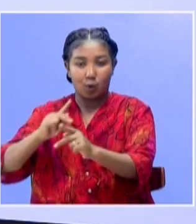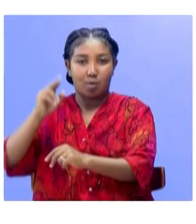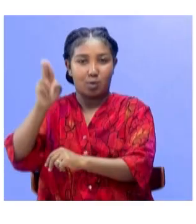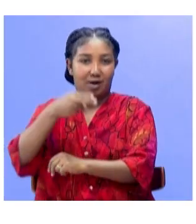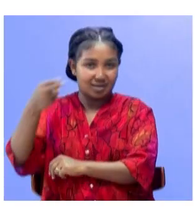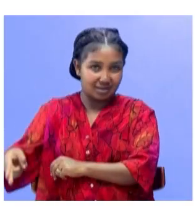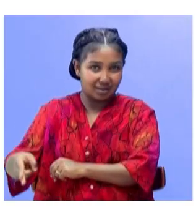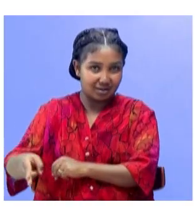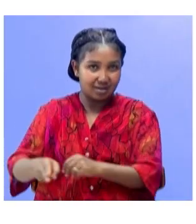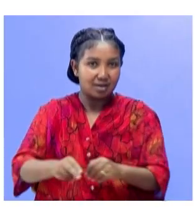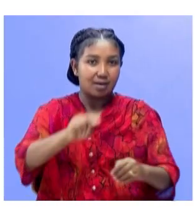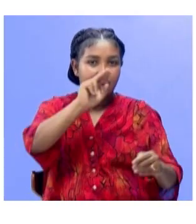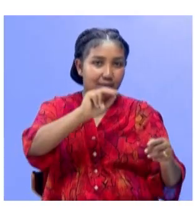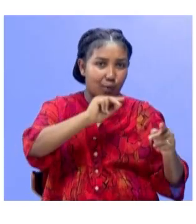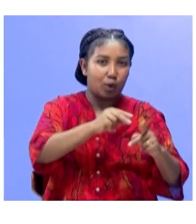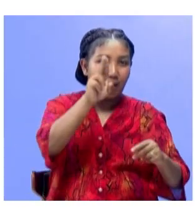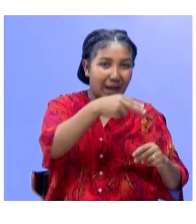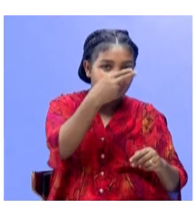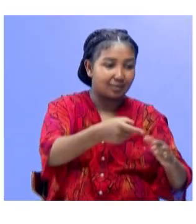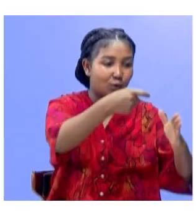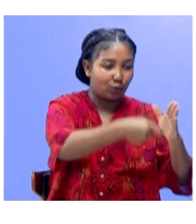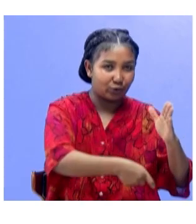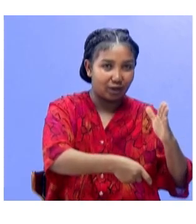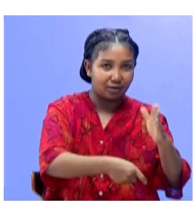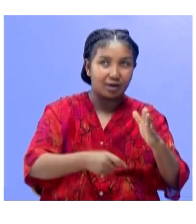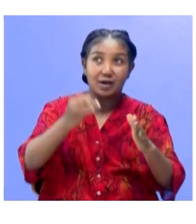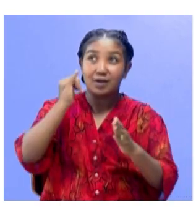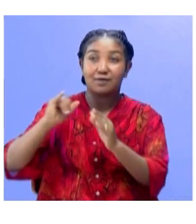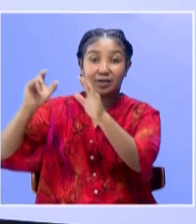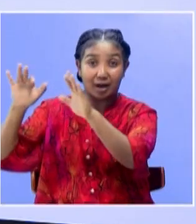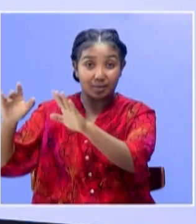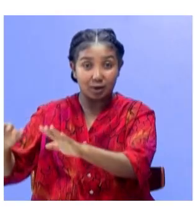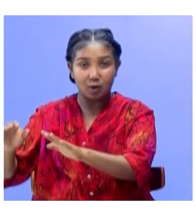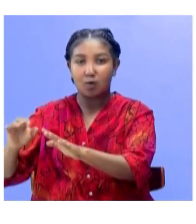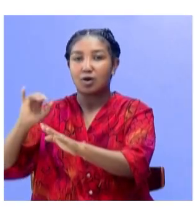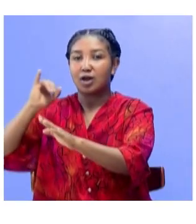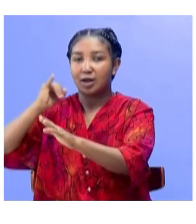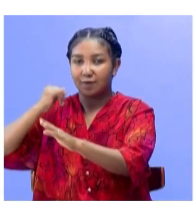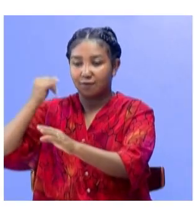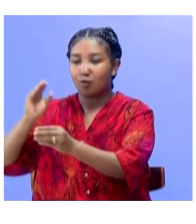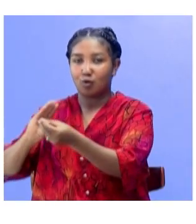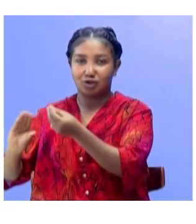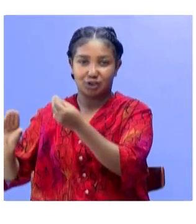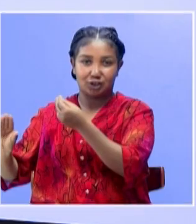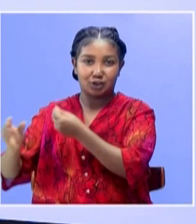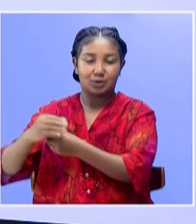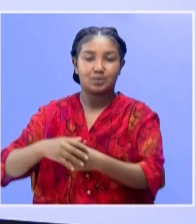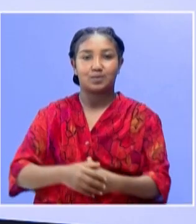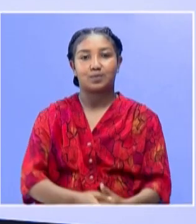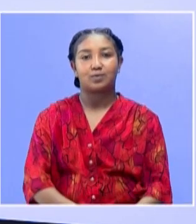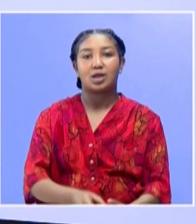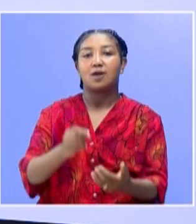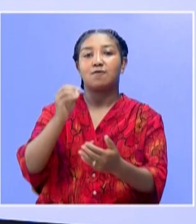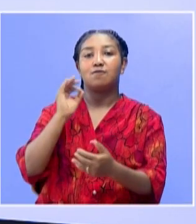so we will cancel. Here is the subject. Then will cancel. It is what? Future